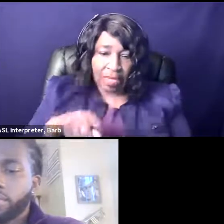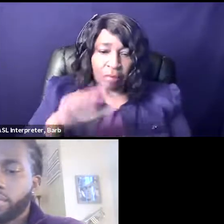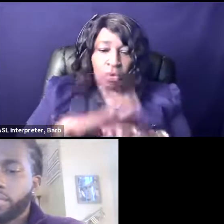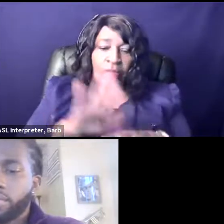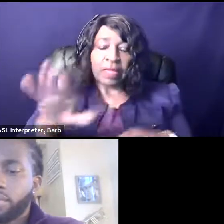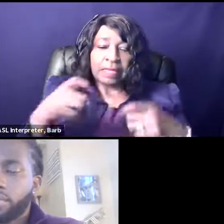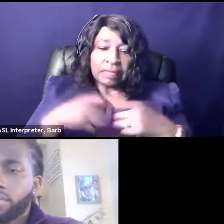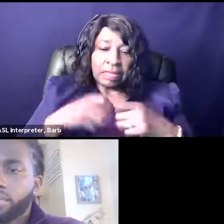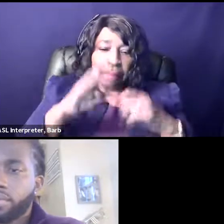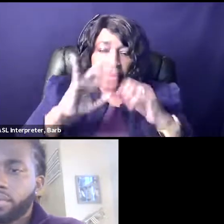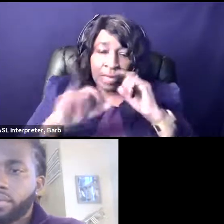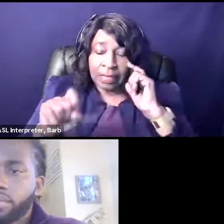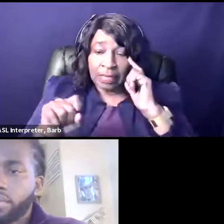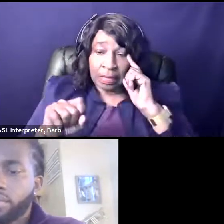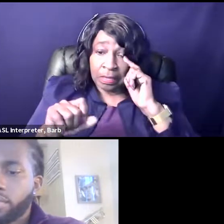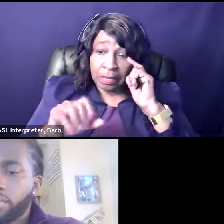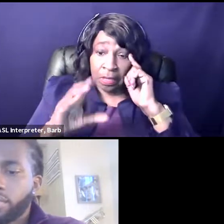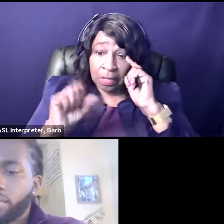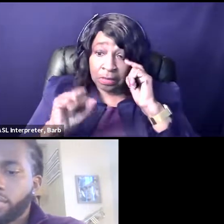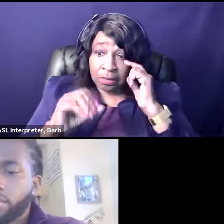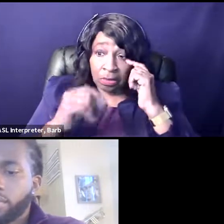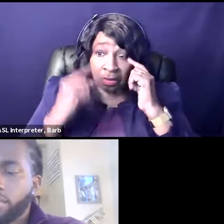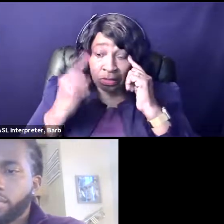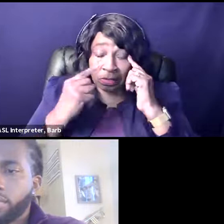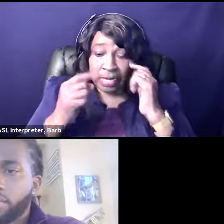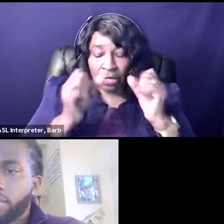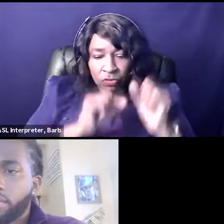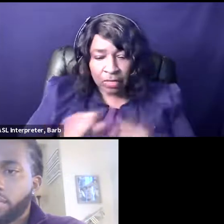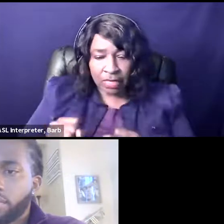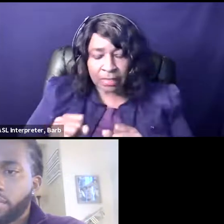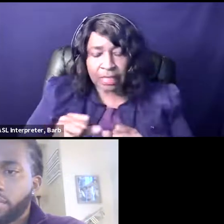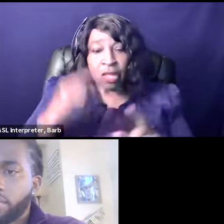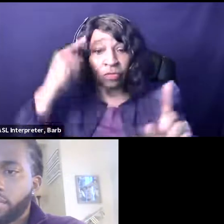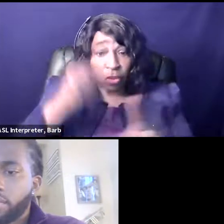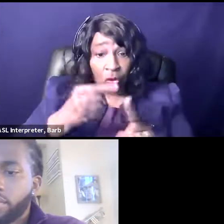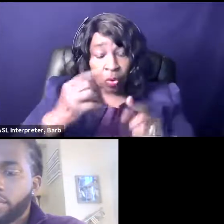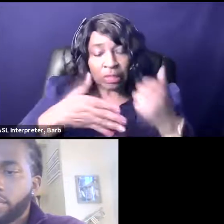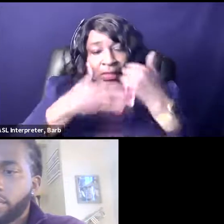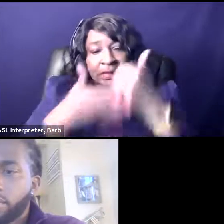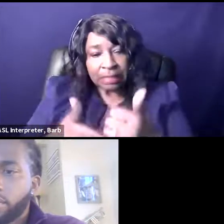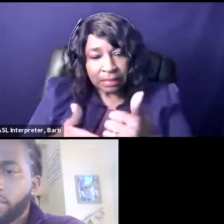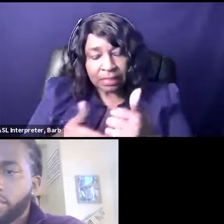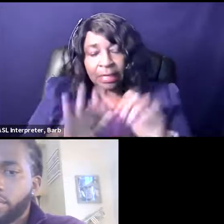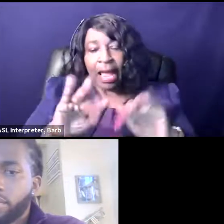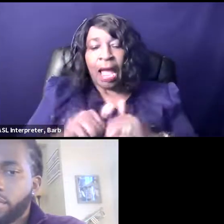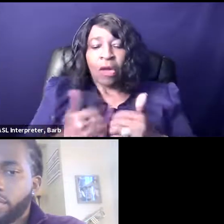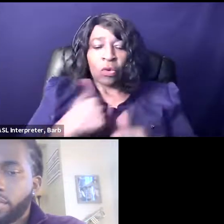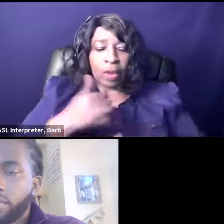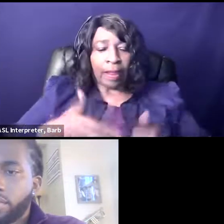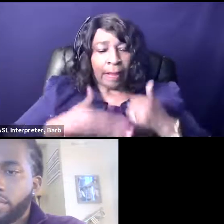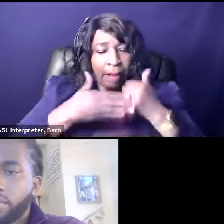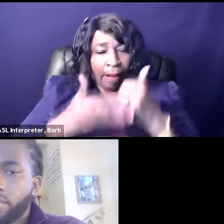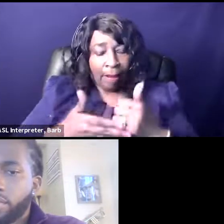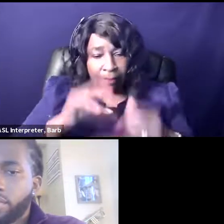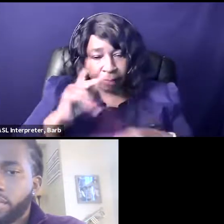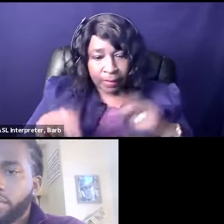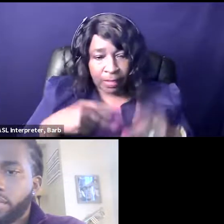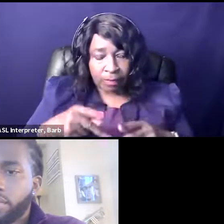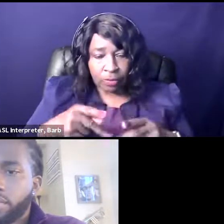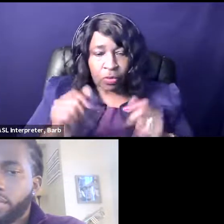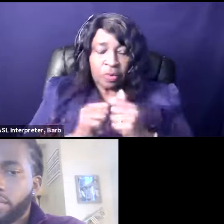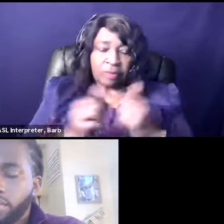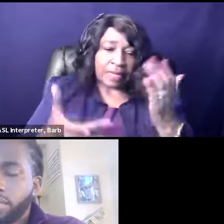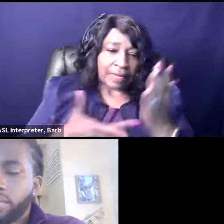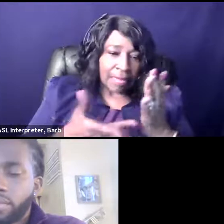bill. So again, thinking strategic, how do we, if the goal is assistance, how do we help people, with